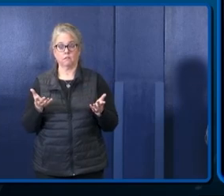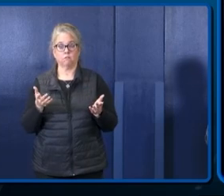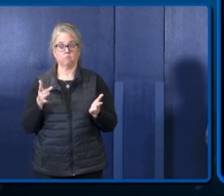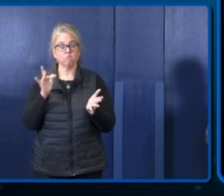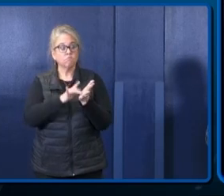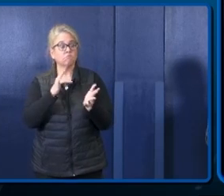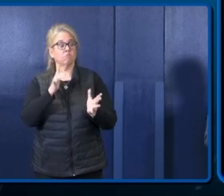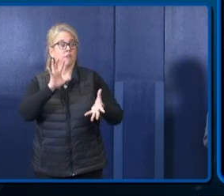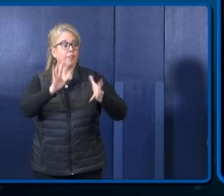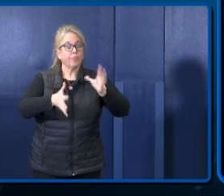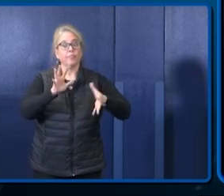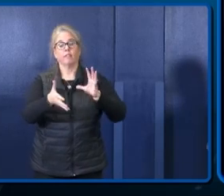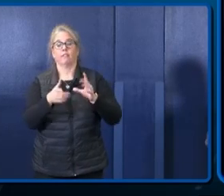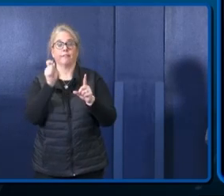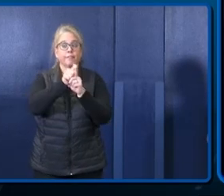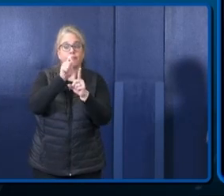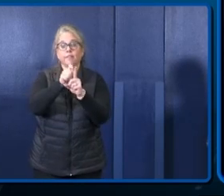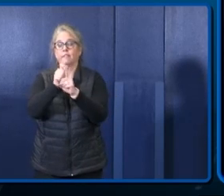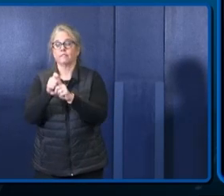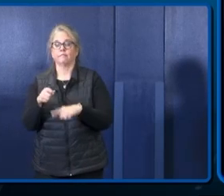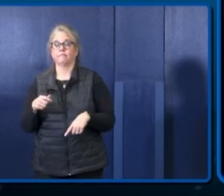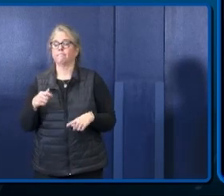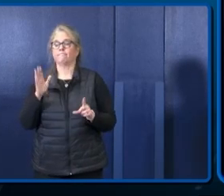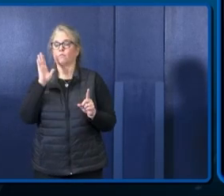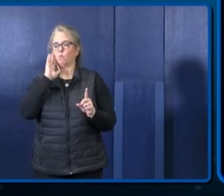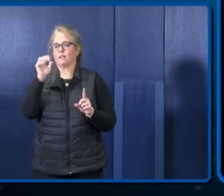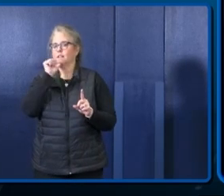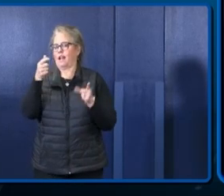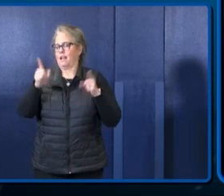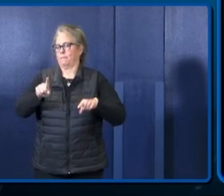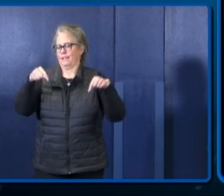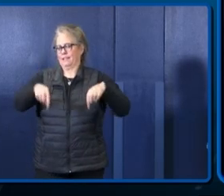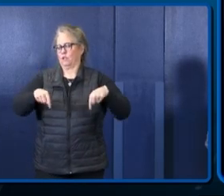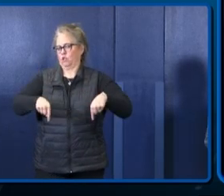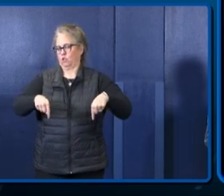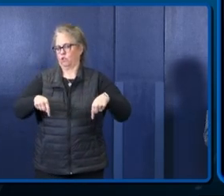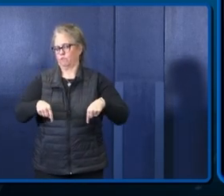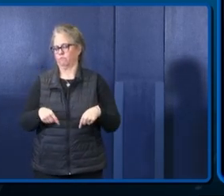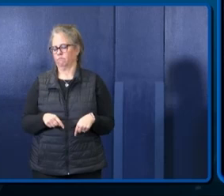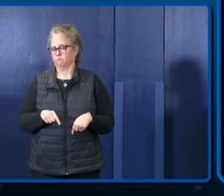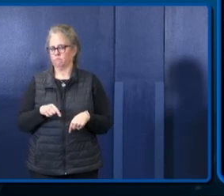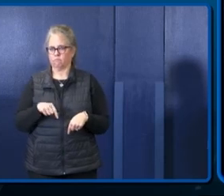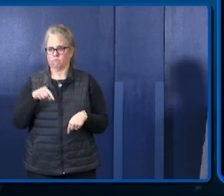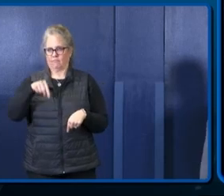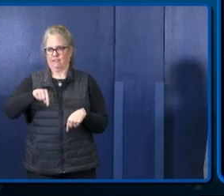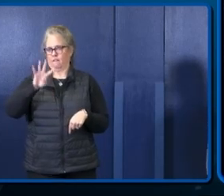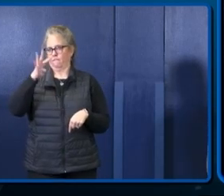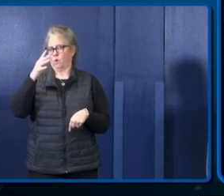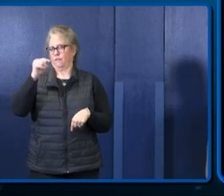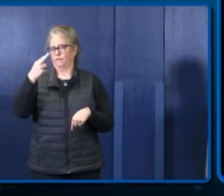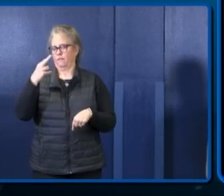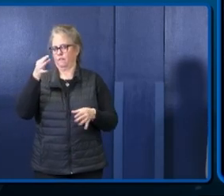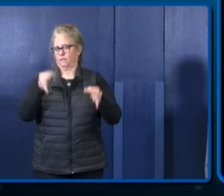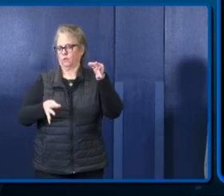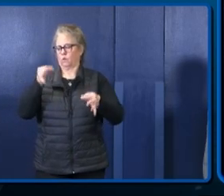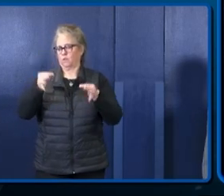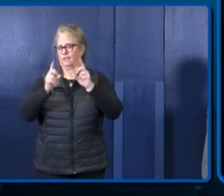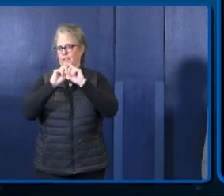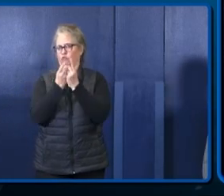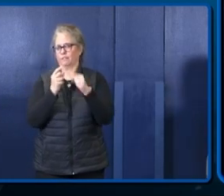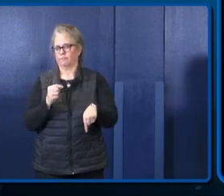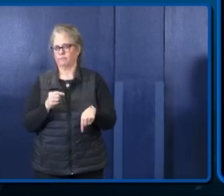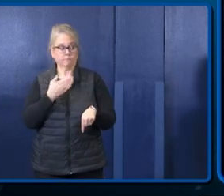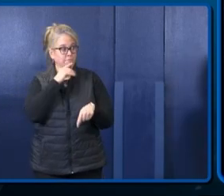occur in the 4th Judicial District. And so it's important that we talk about that as well. Hopefully that answers your question.